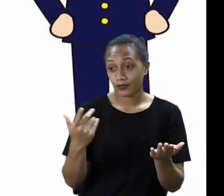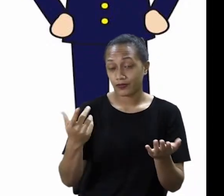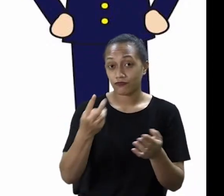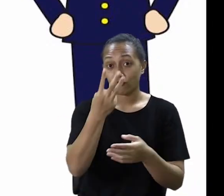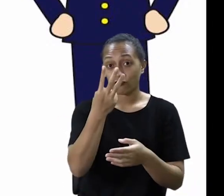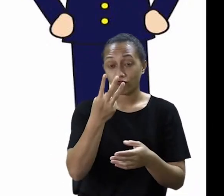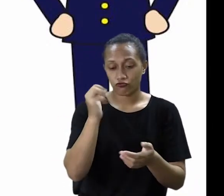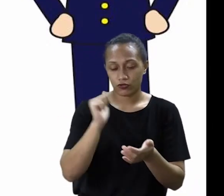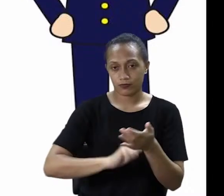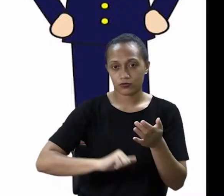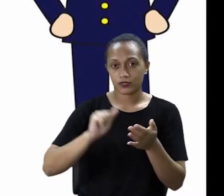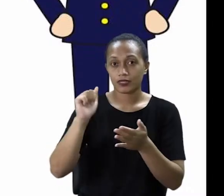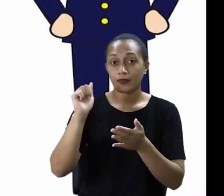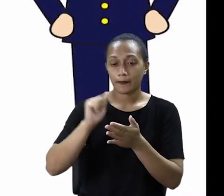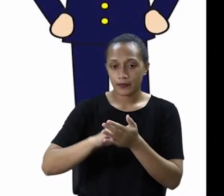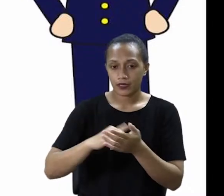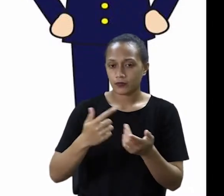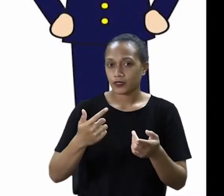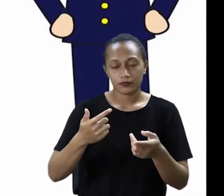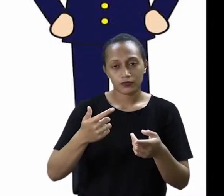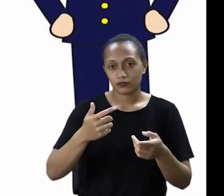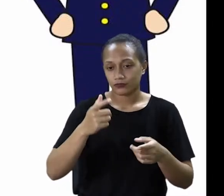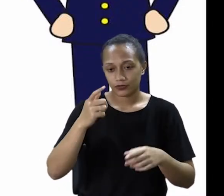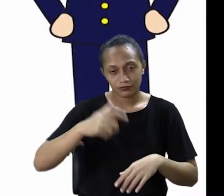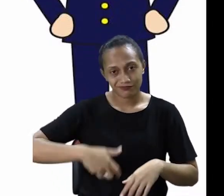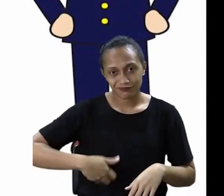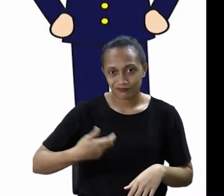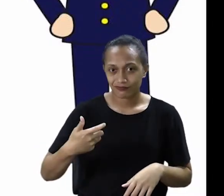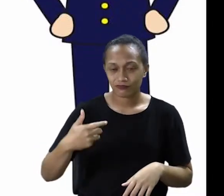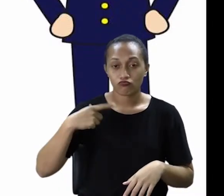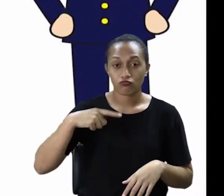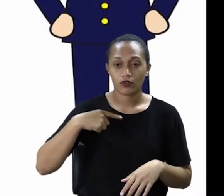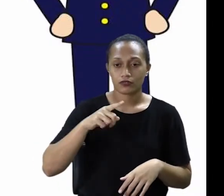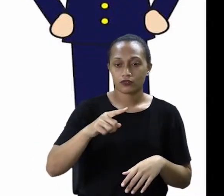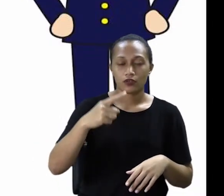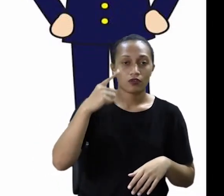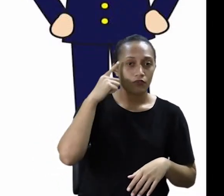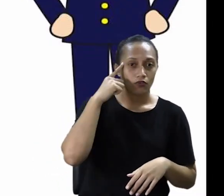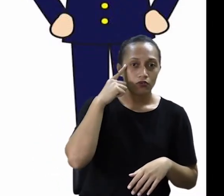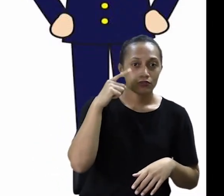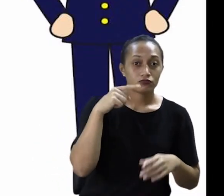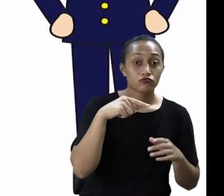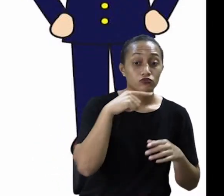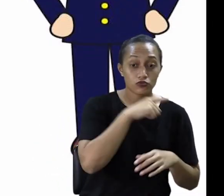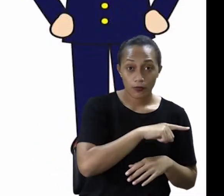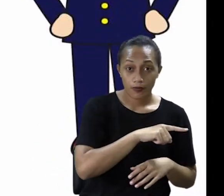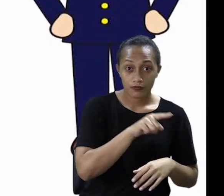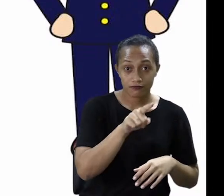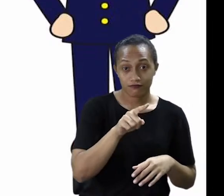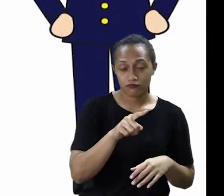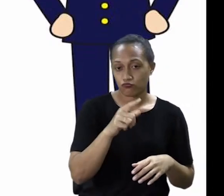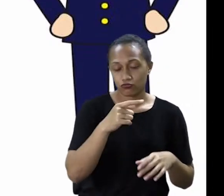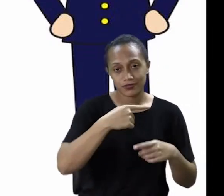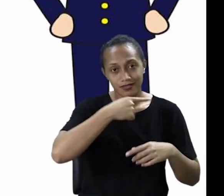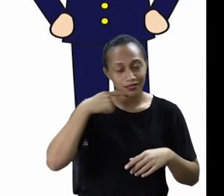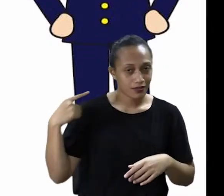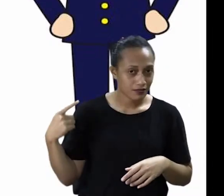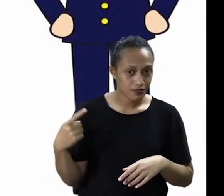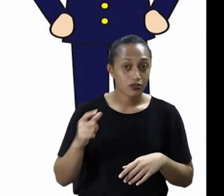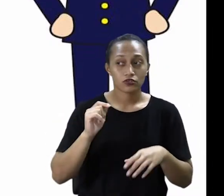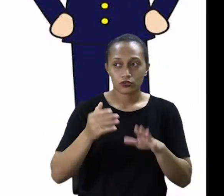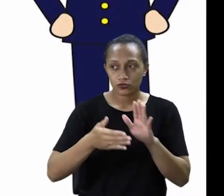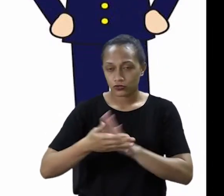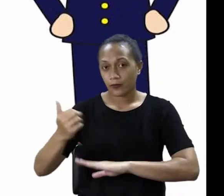get free books, and was disappointed and thought Toma was lying about getting free books. So she